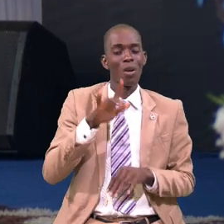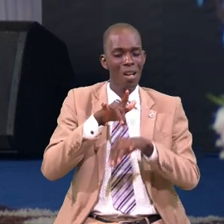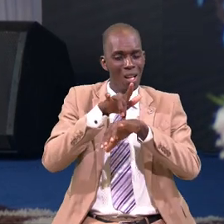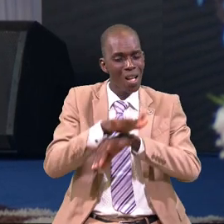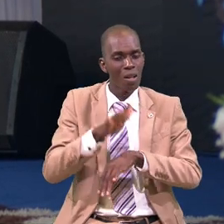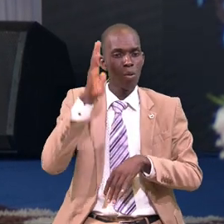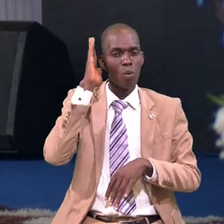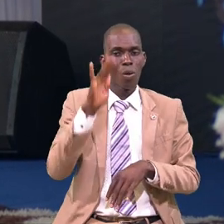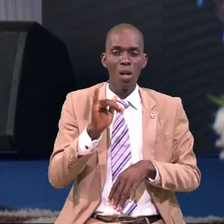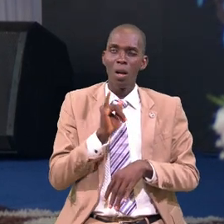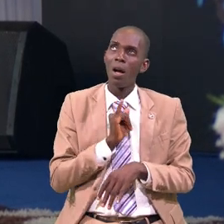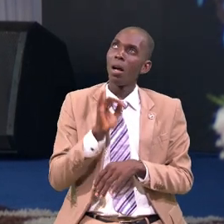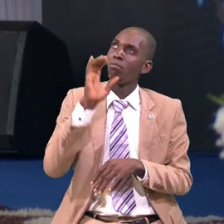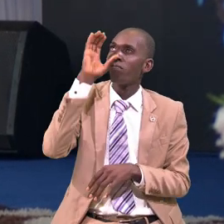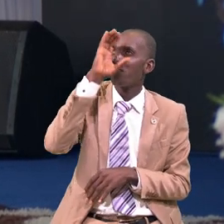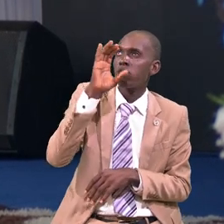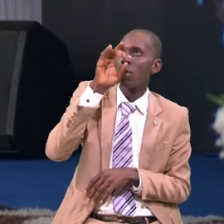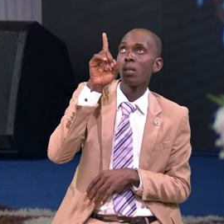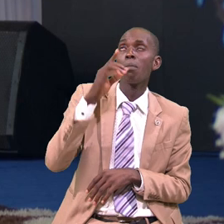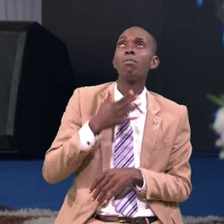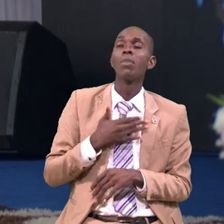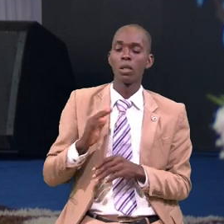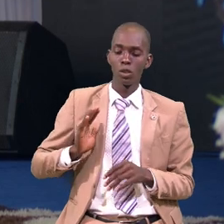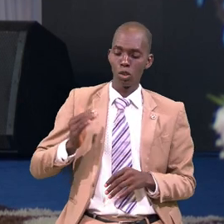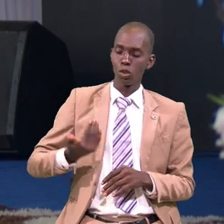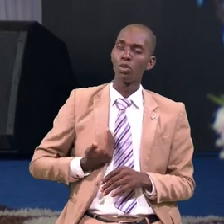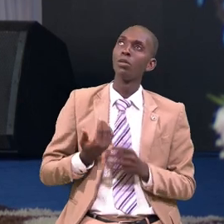my soul thirsteth for thee.